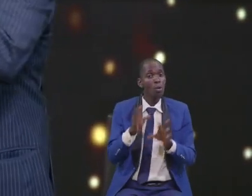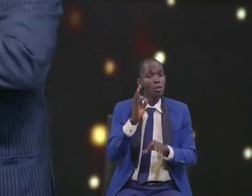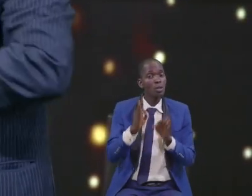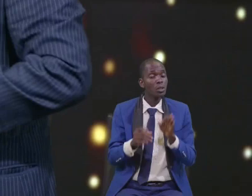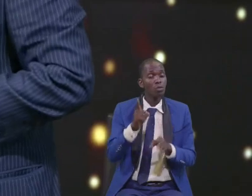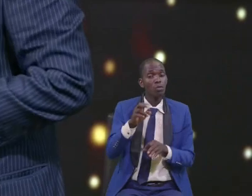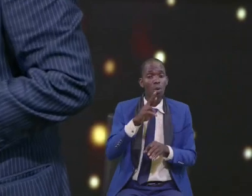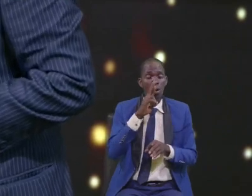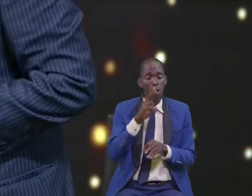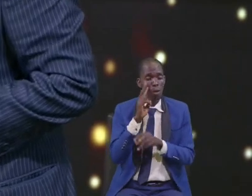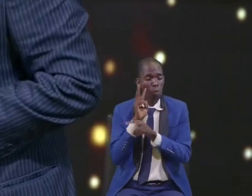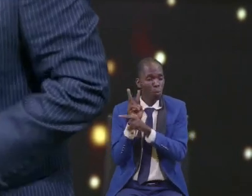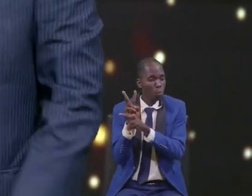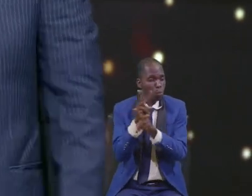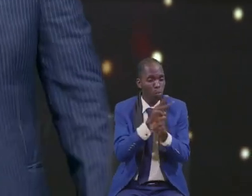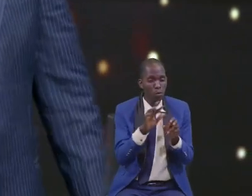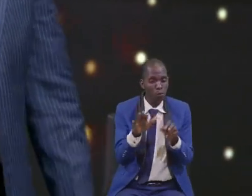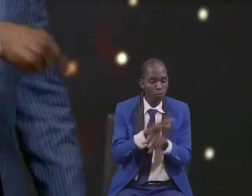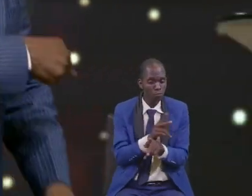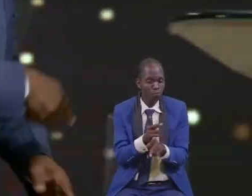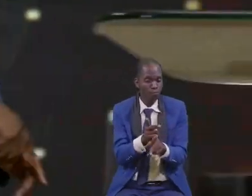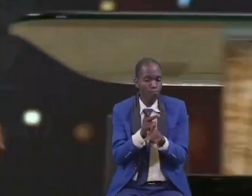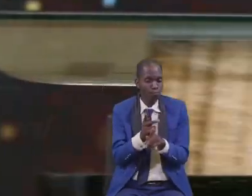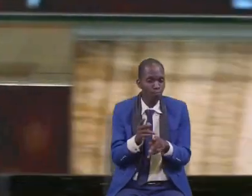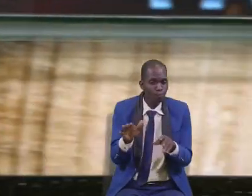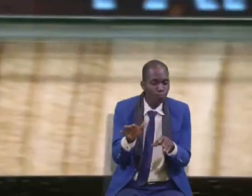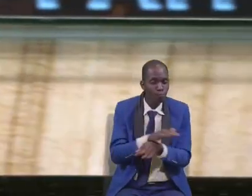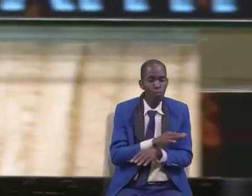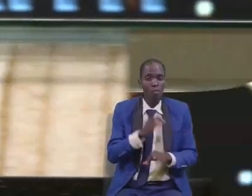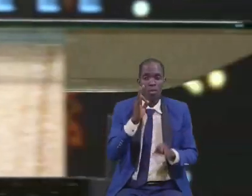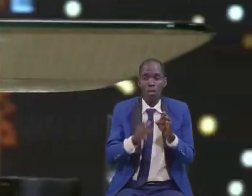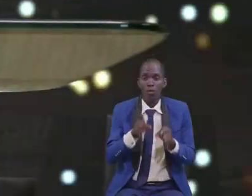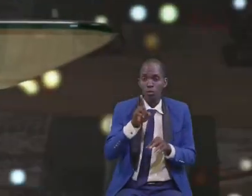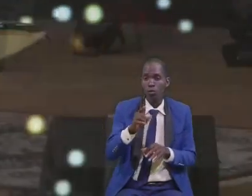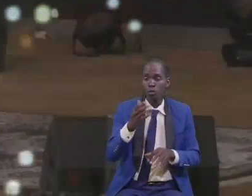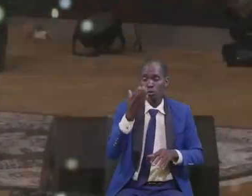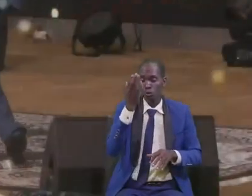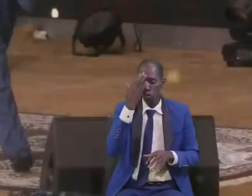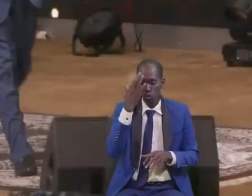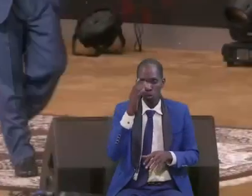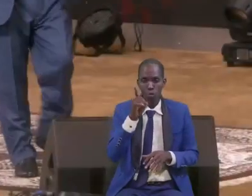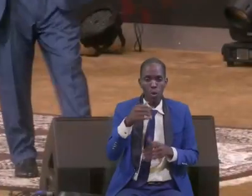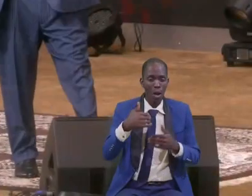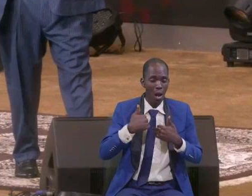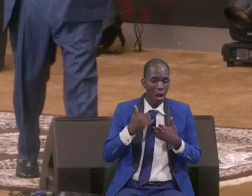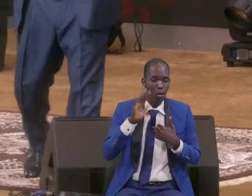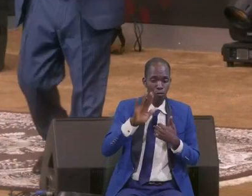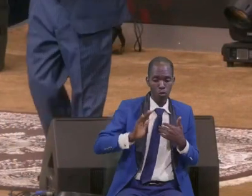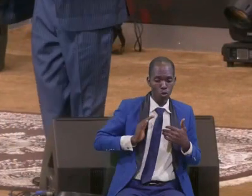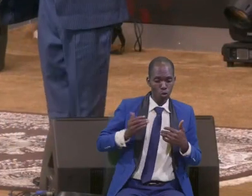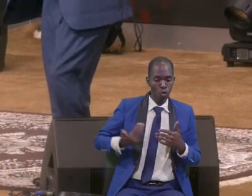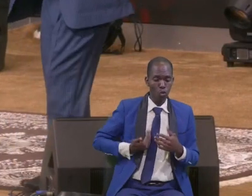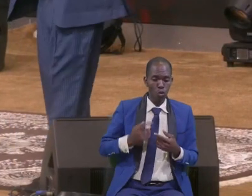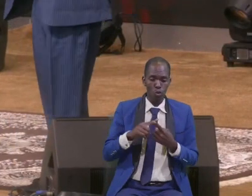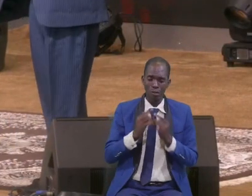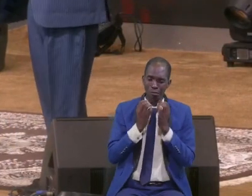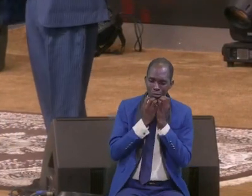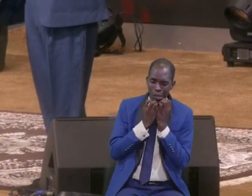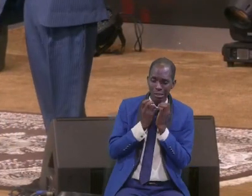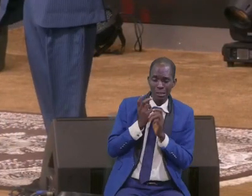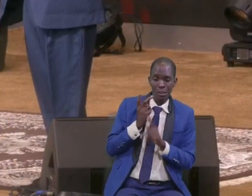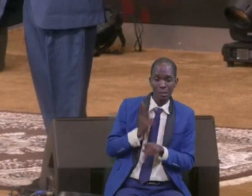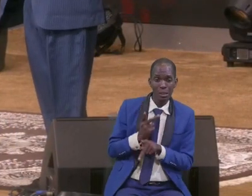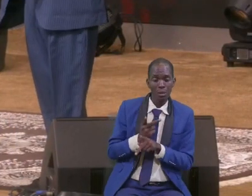you're observant, if you know you have your soul to keep and you have your life to keep, and